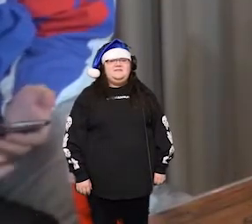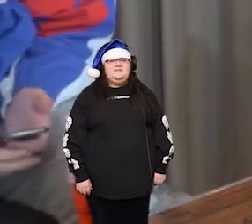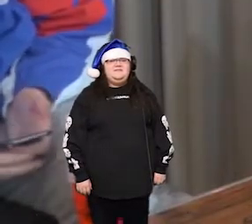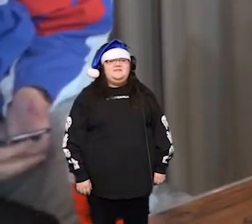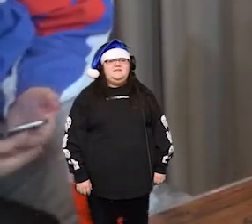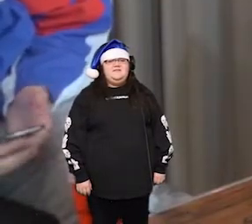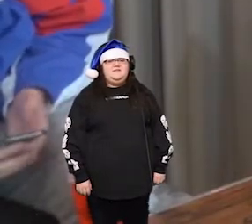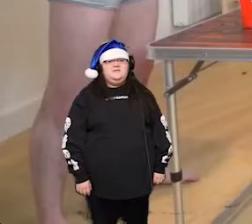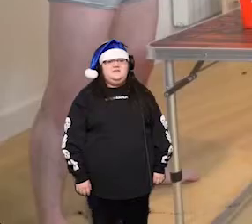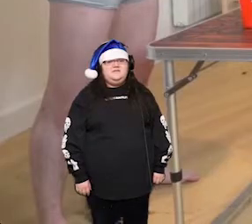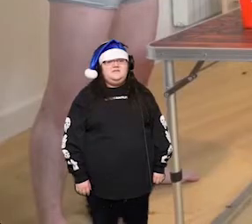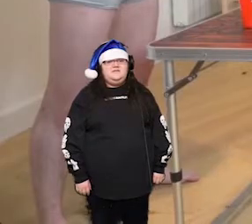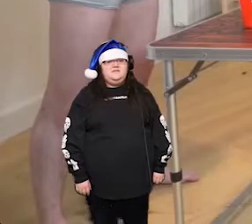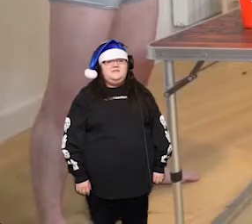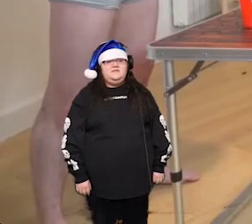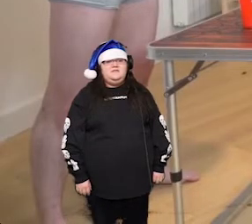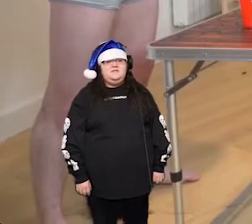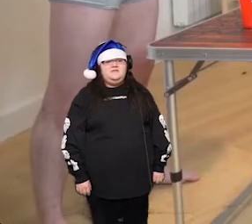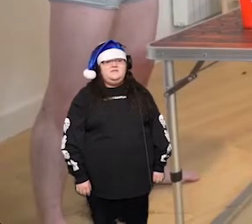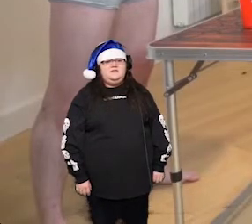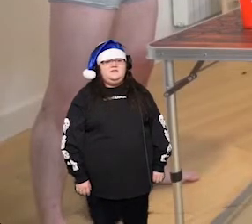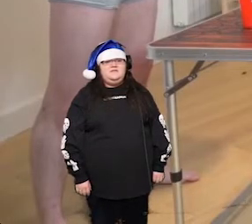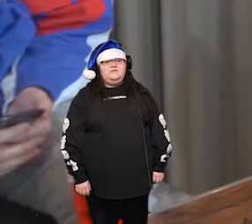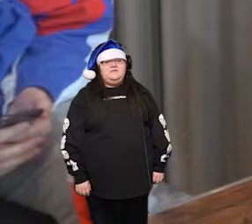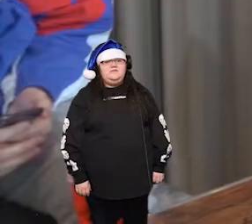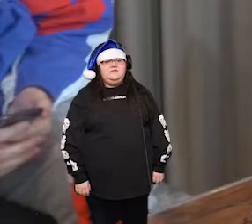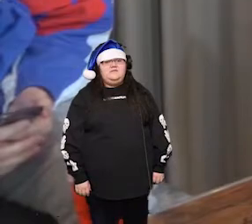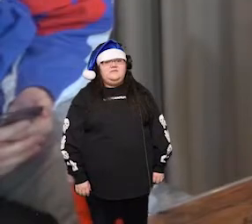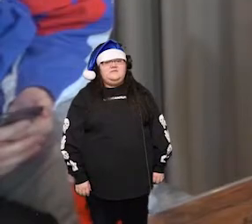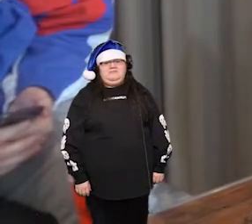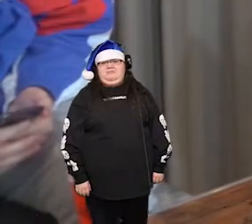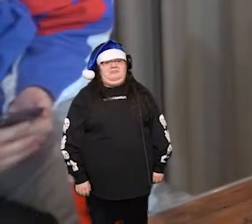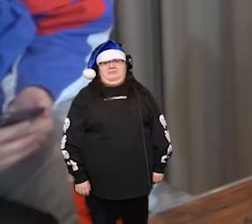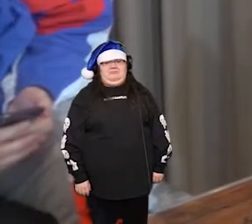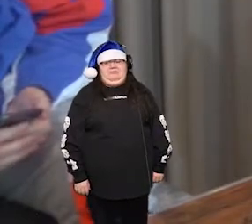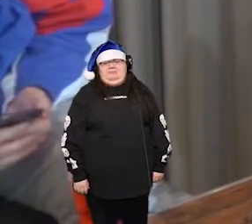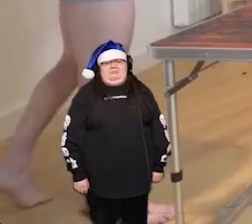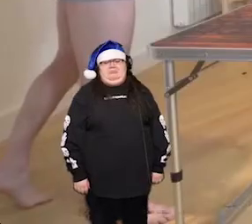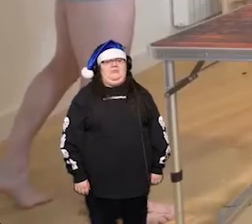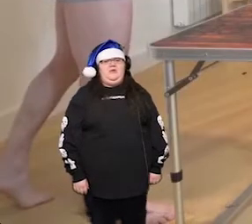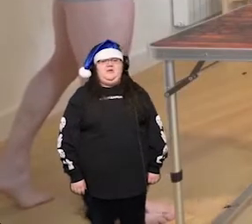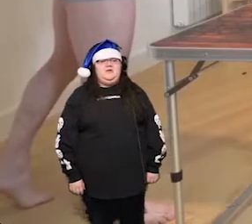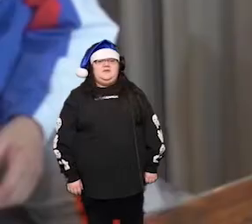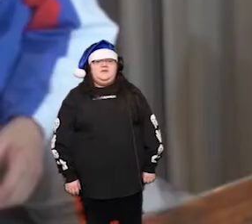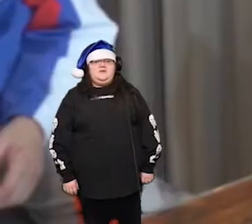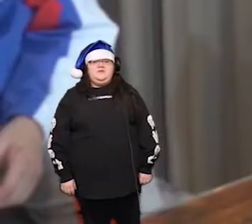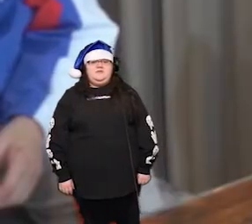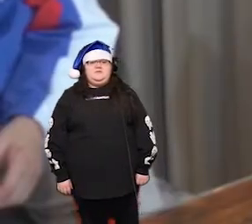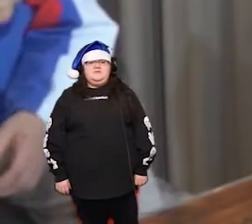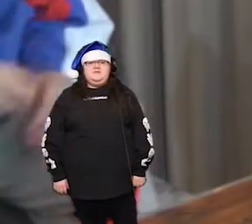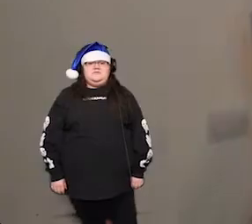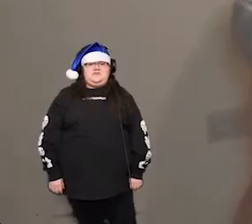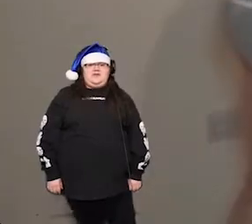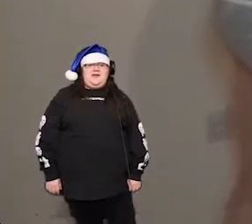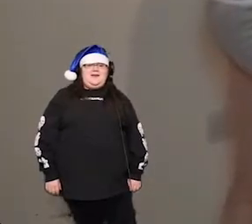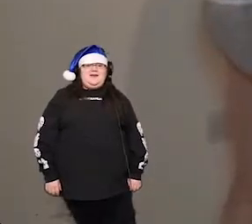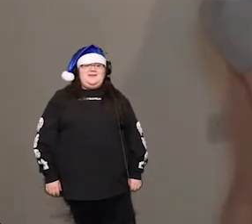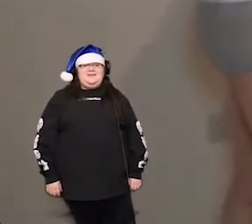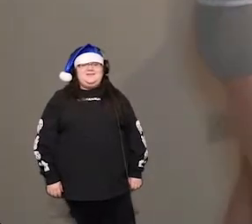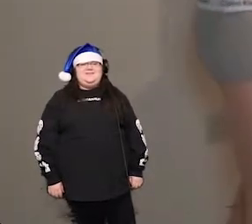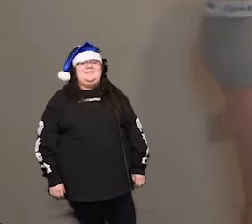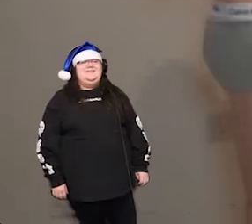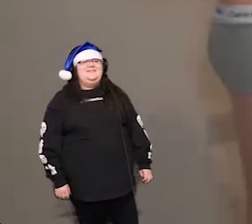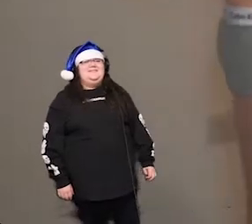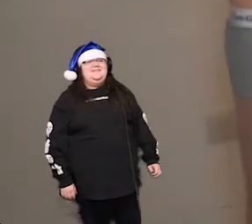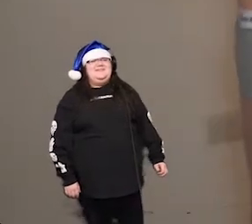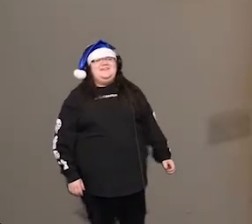can't apply anymore though. Okay. It was Jack Dorsey. Jack? Yeah, get those socks off. Oh. Boom.